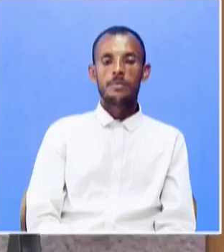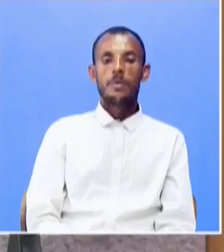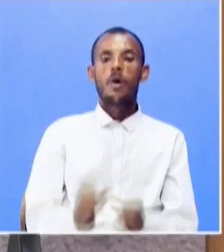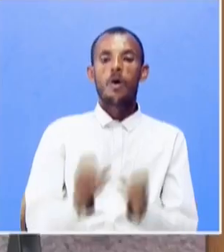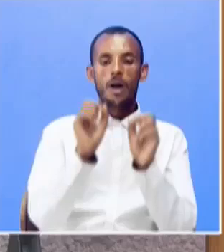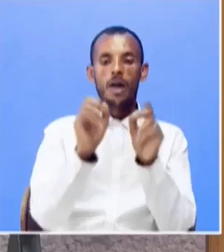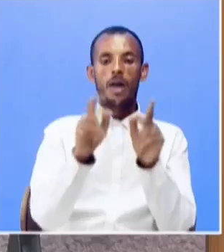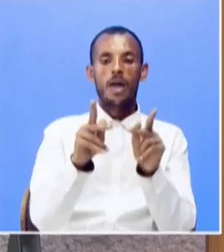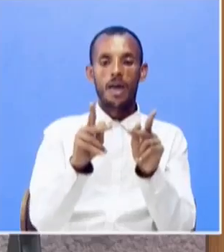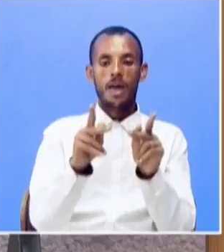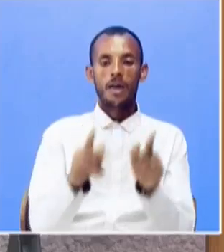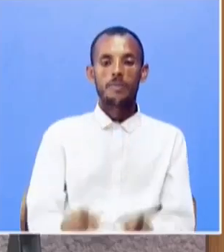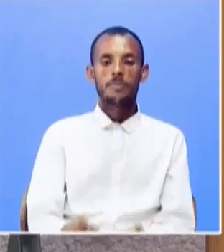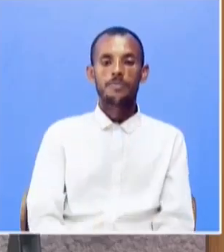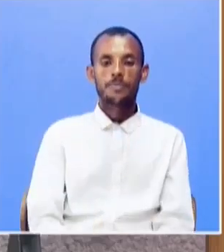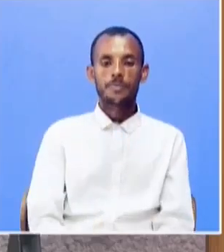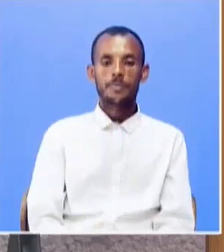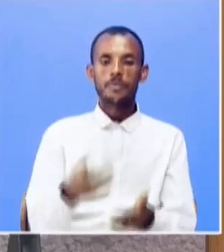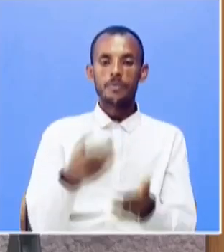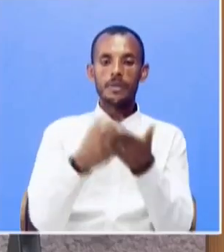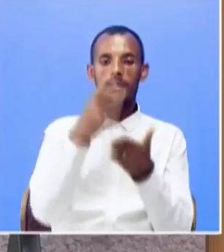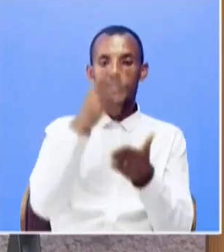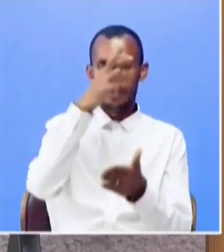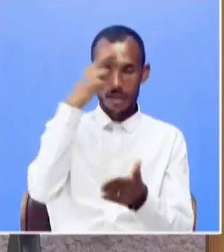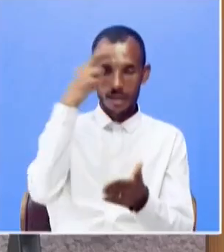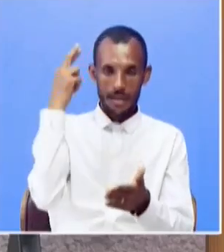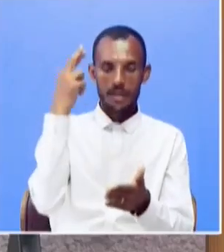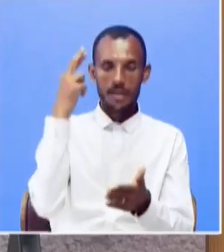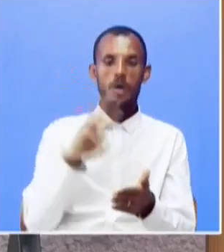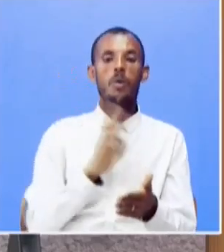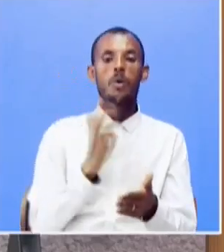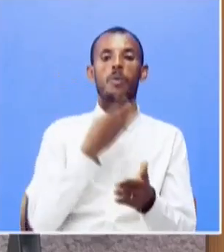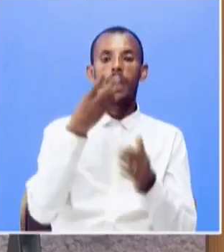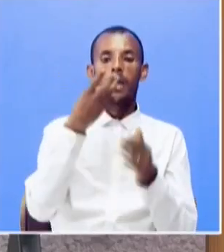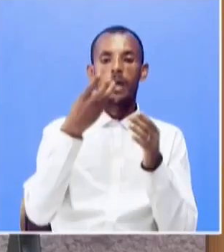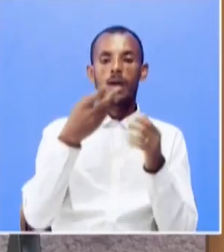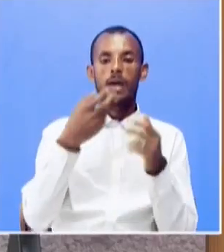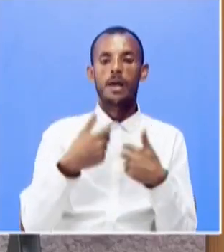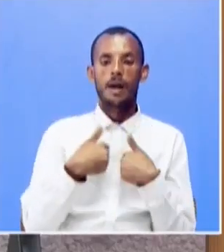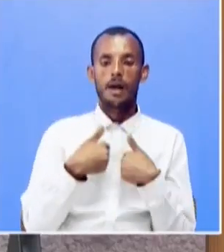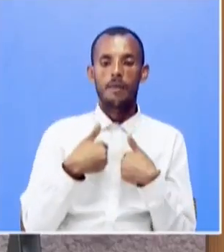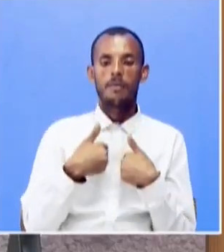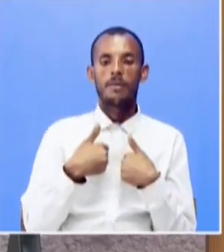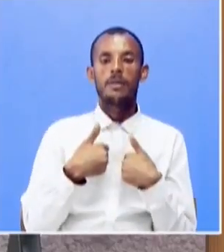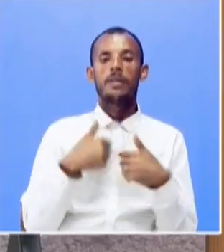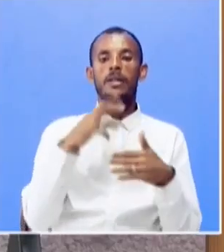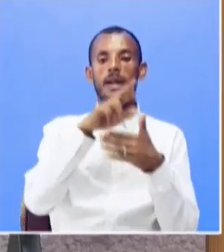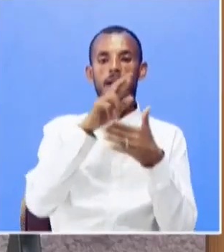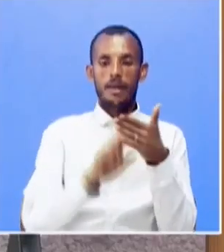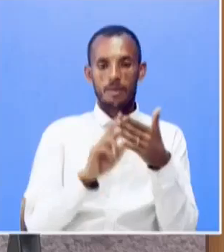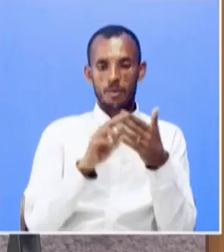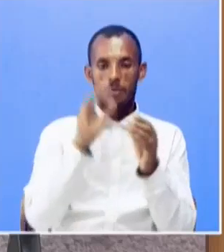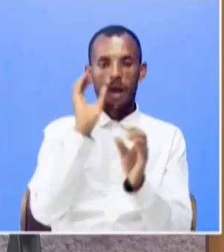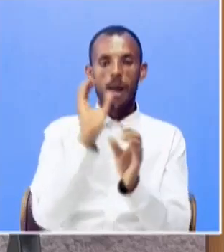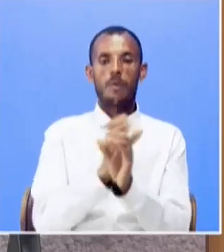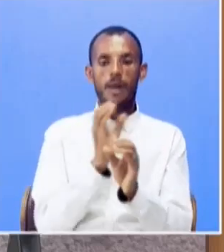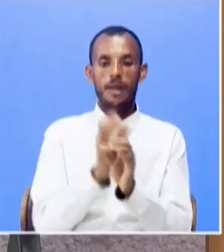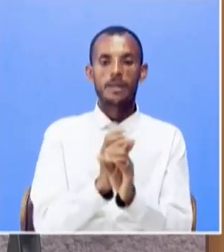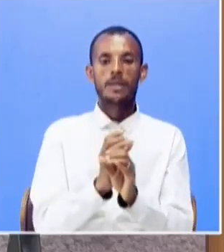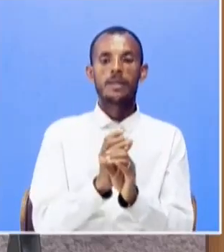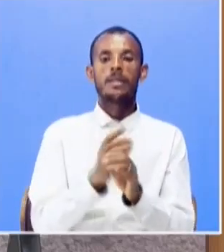Okay. In this case, we have rates to calculate the